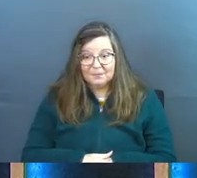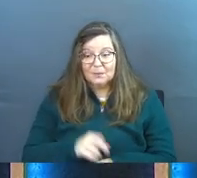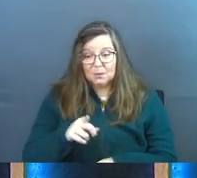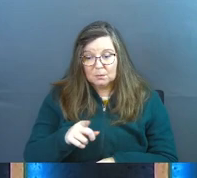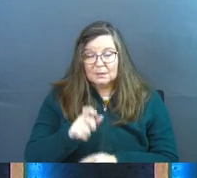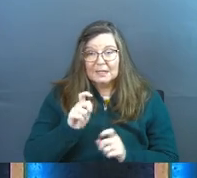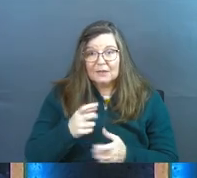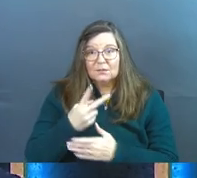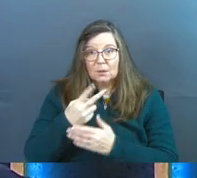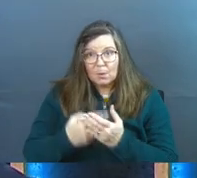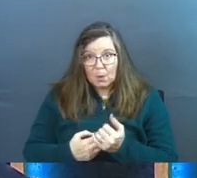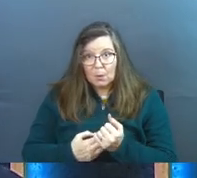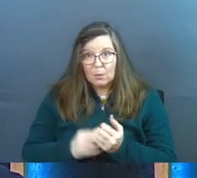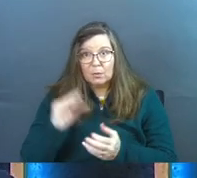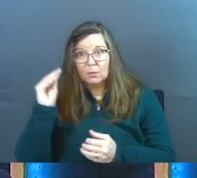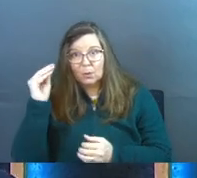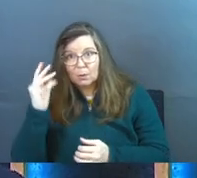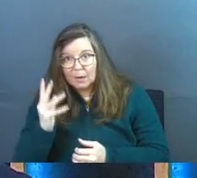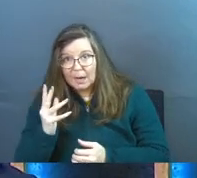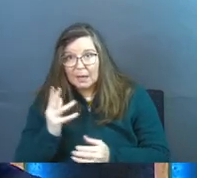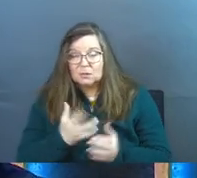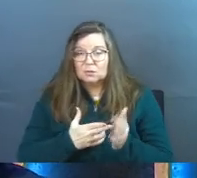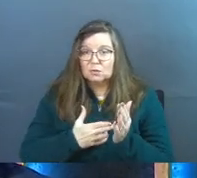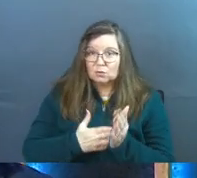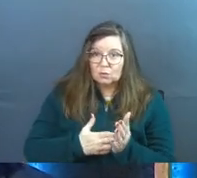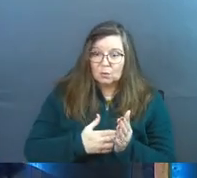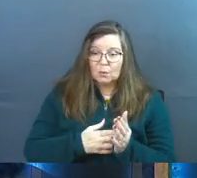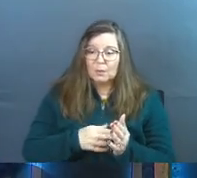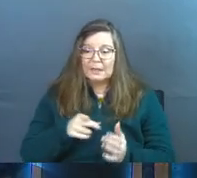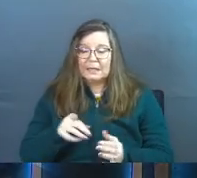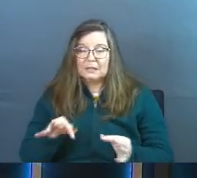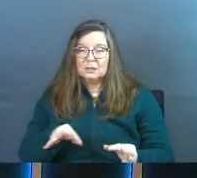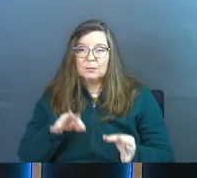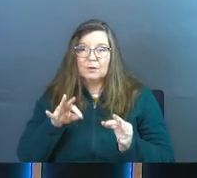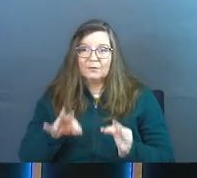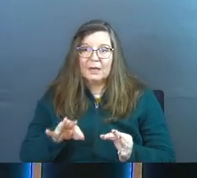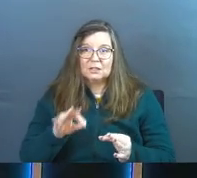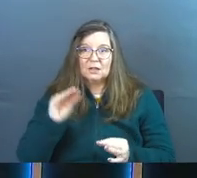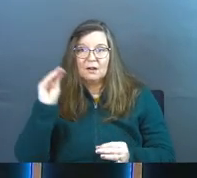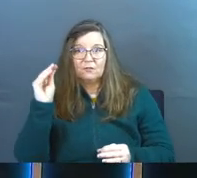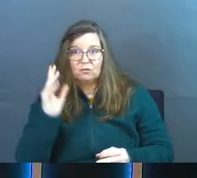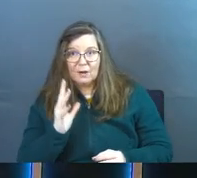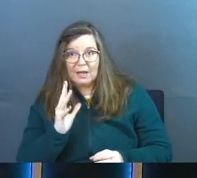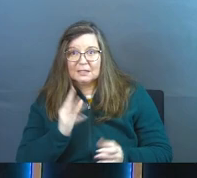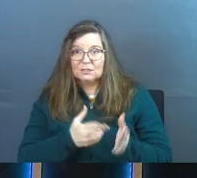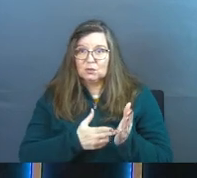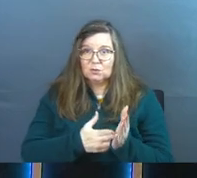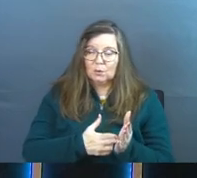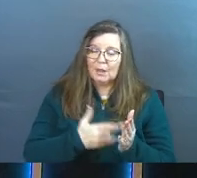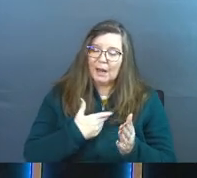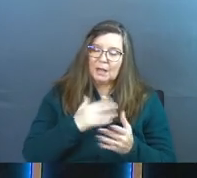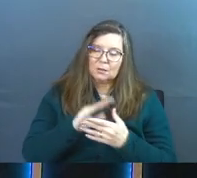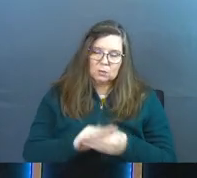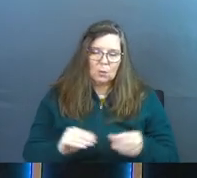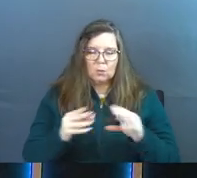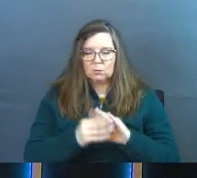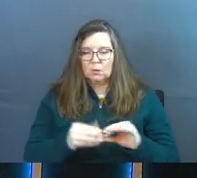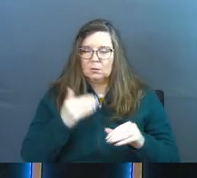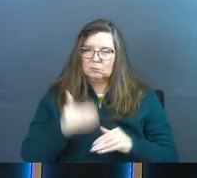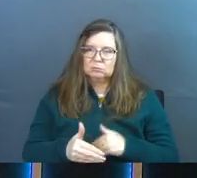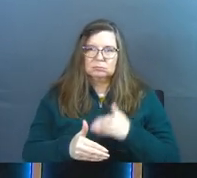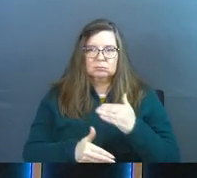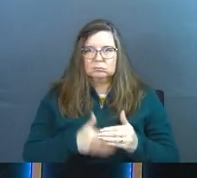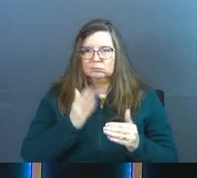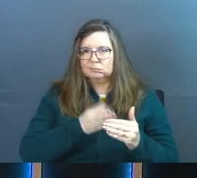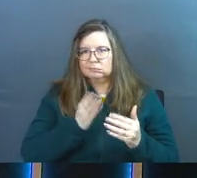And he gives her both. He is the perfection of grace and truth. And I could go story after story through the